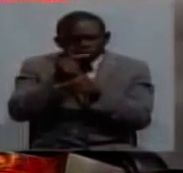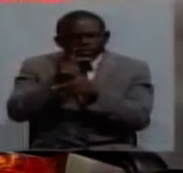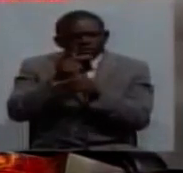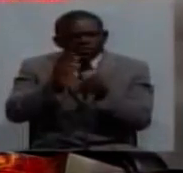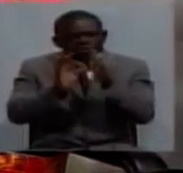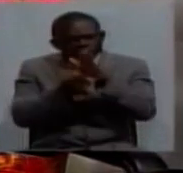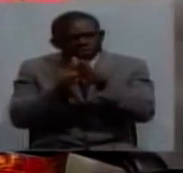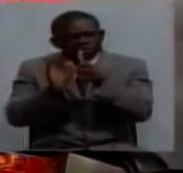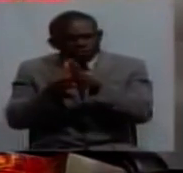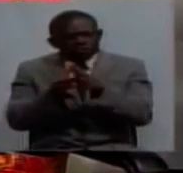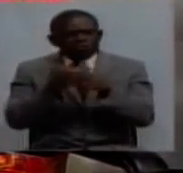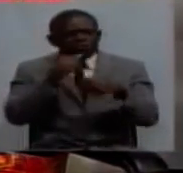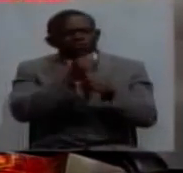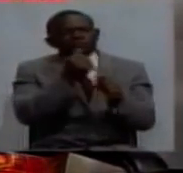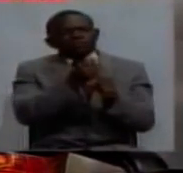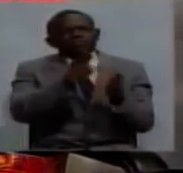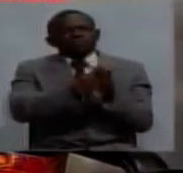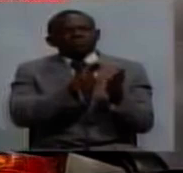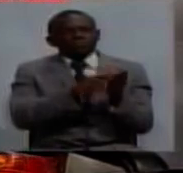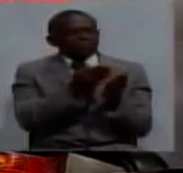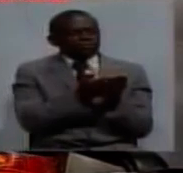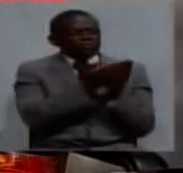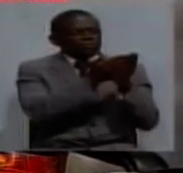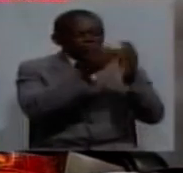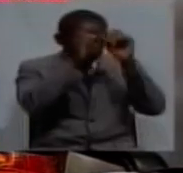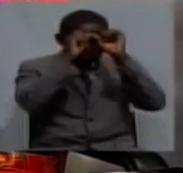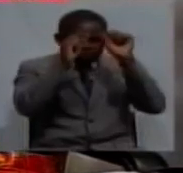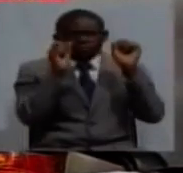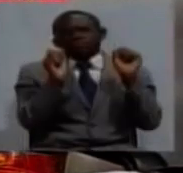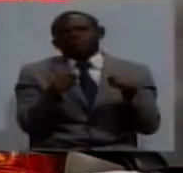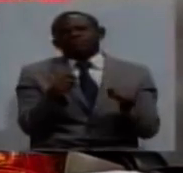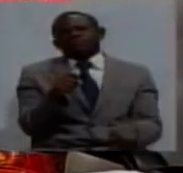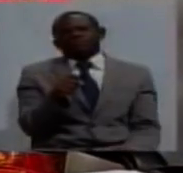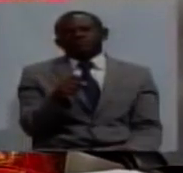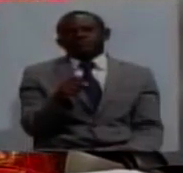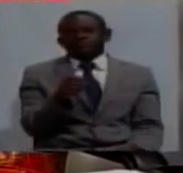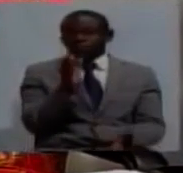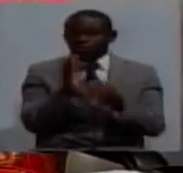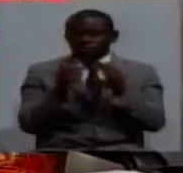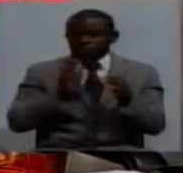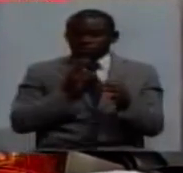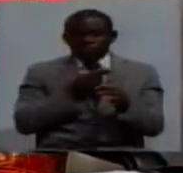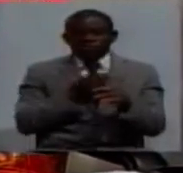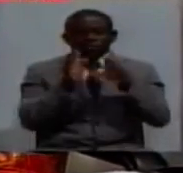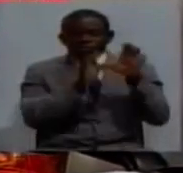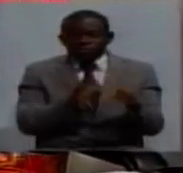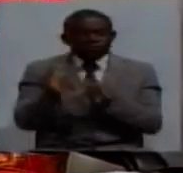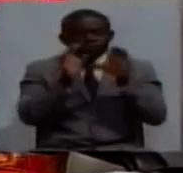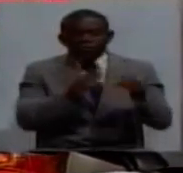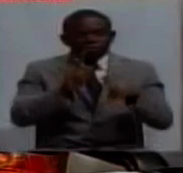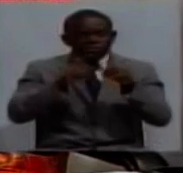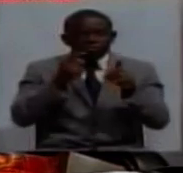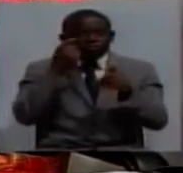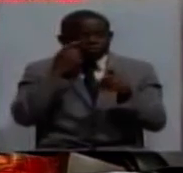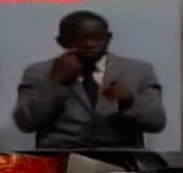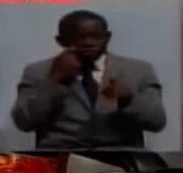implementing something and you're not documenting and learning lessons, how do you know you're actually doing the right thing? So you need the targets that you have set,